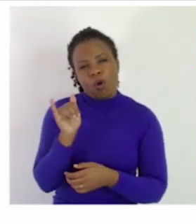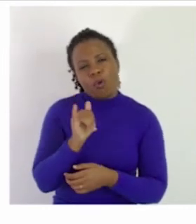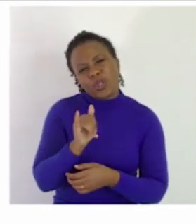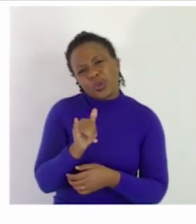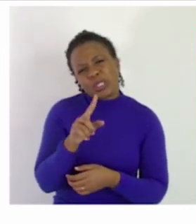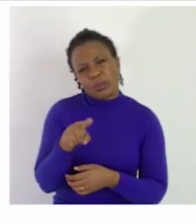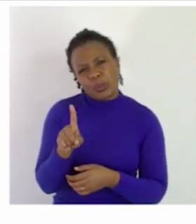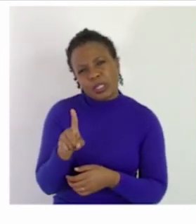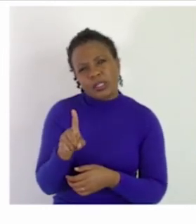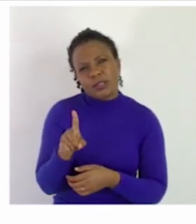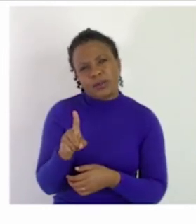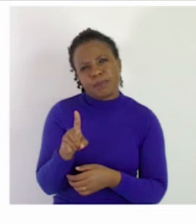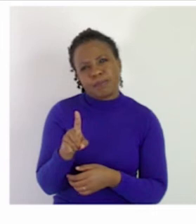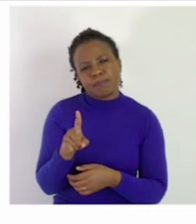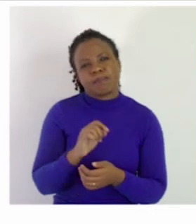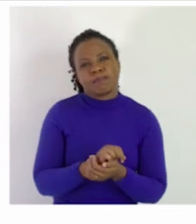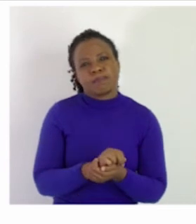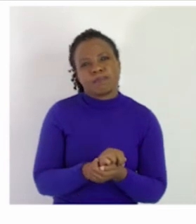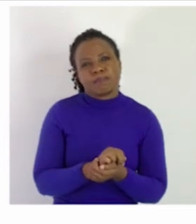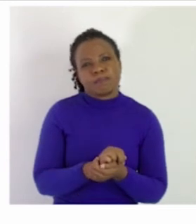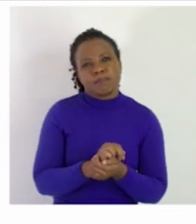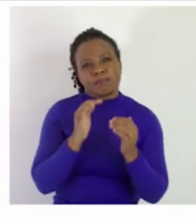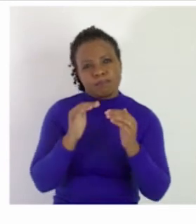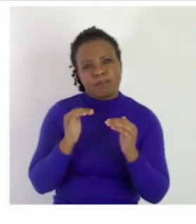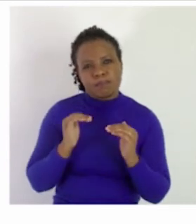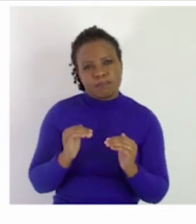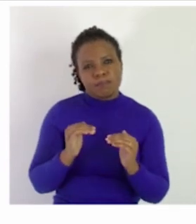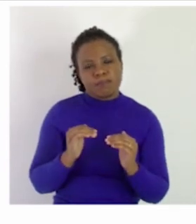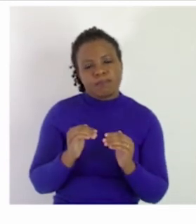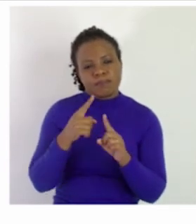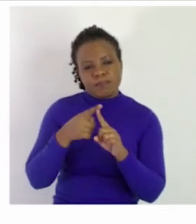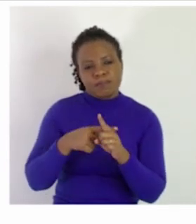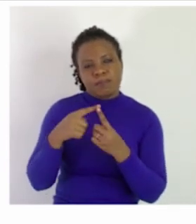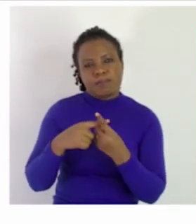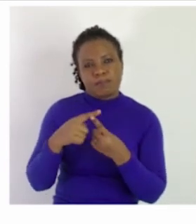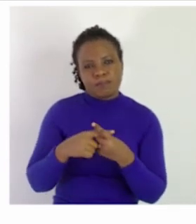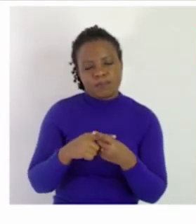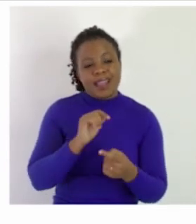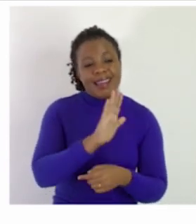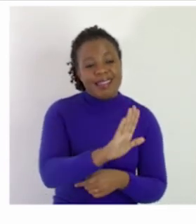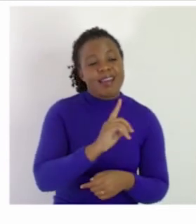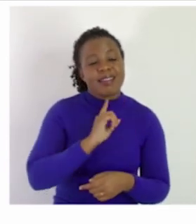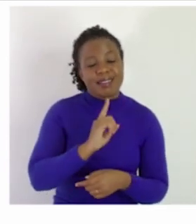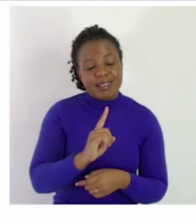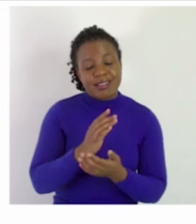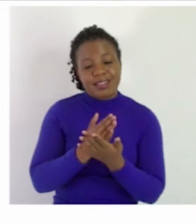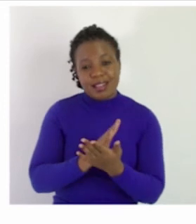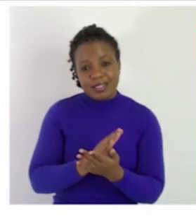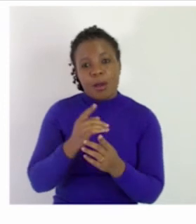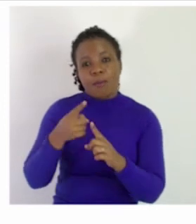sugar. And then we go to carrots. There is some